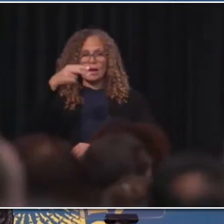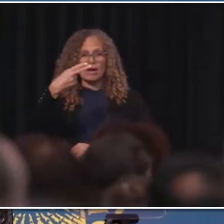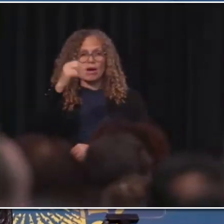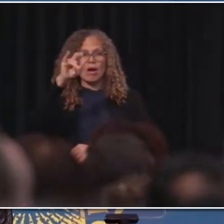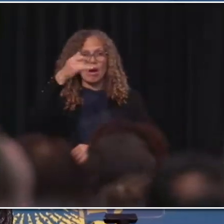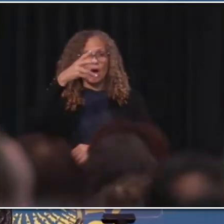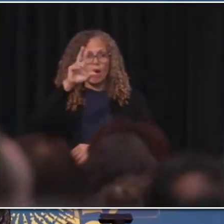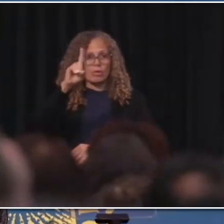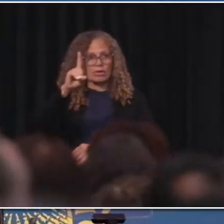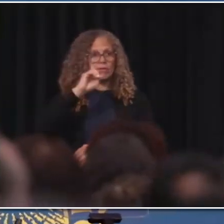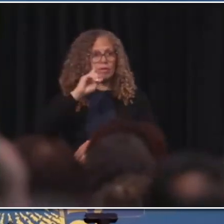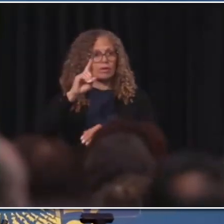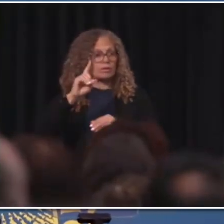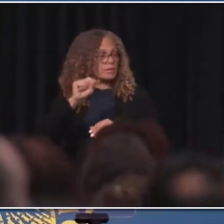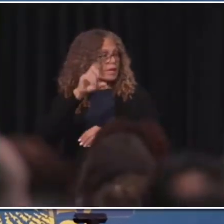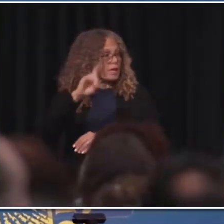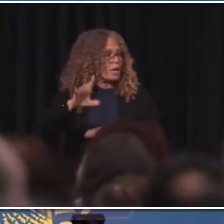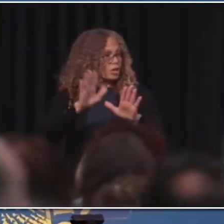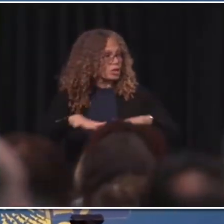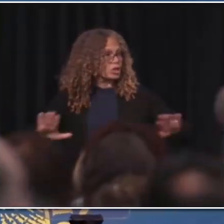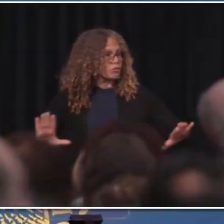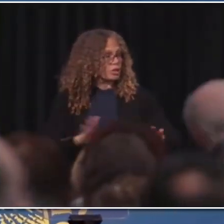Diego Children's Choir.